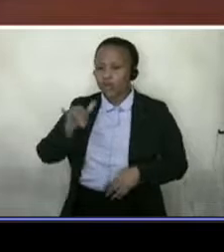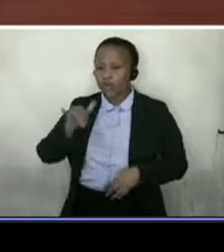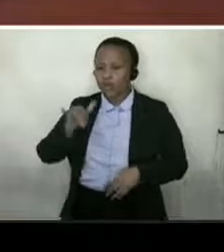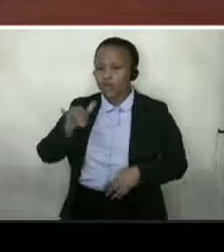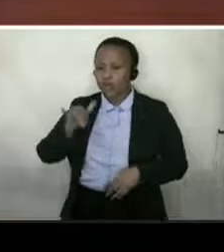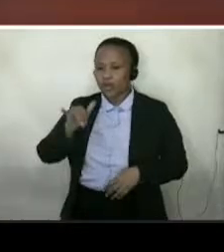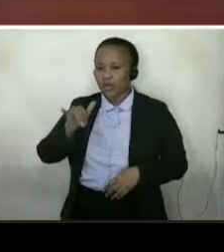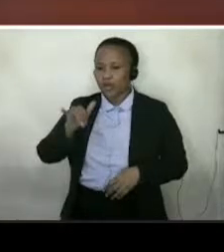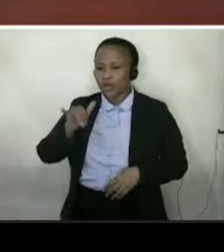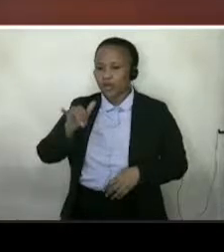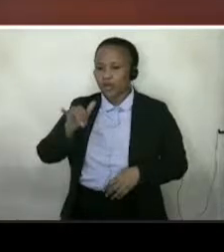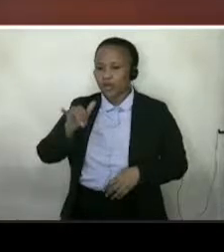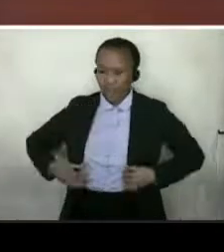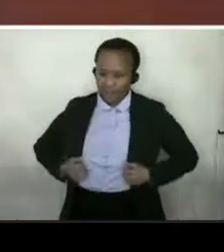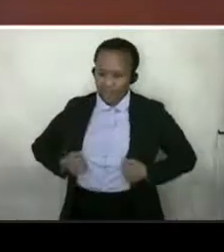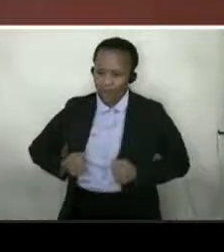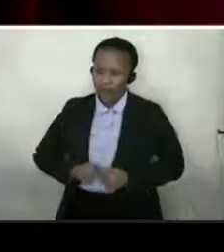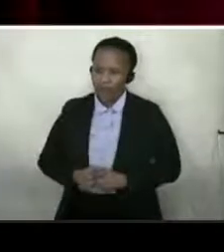Thank you.